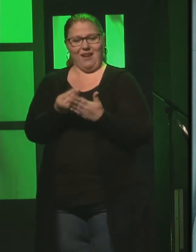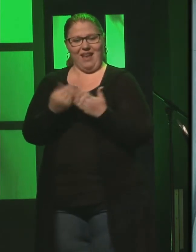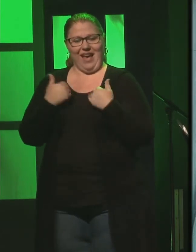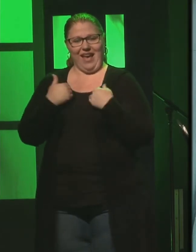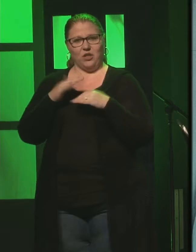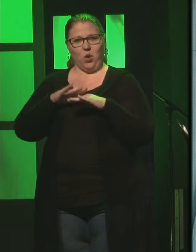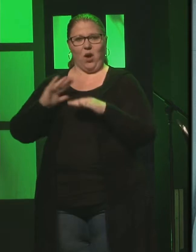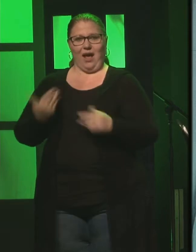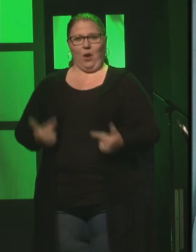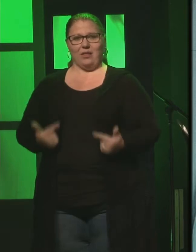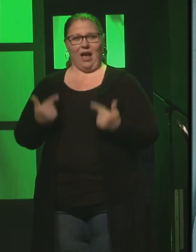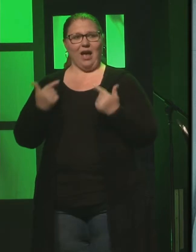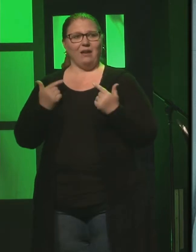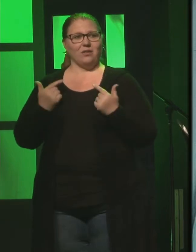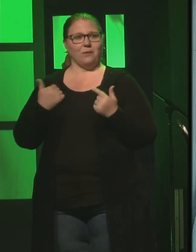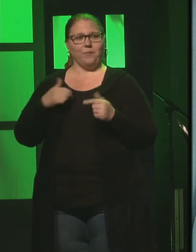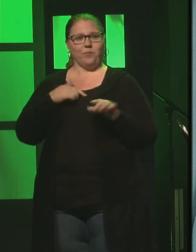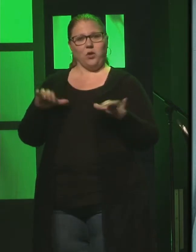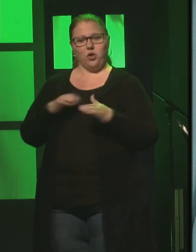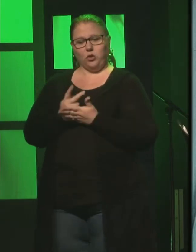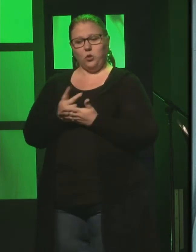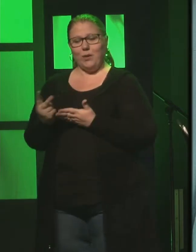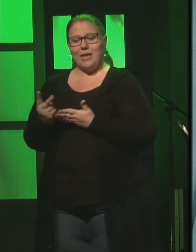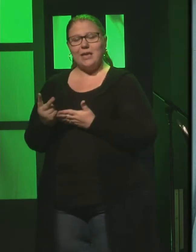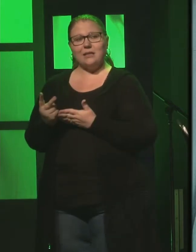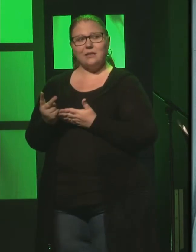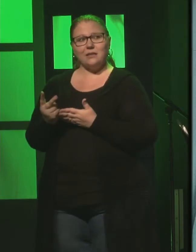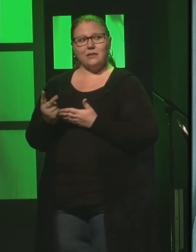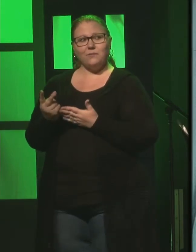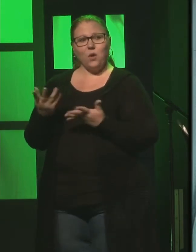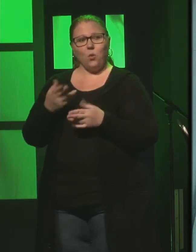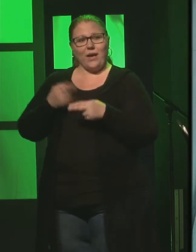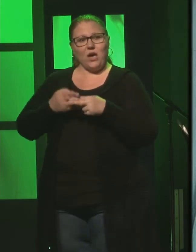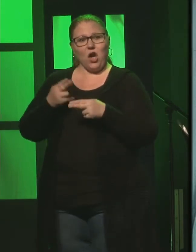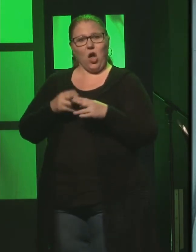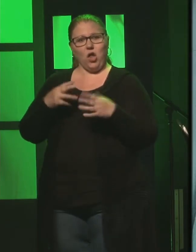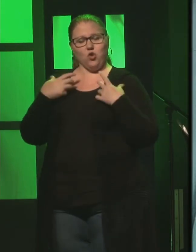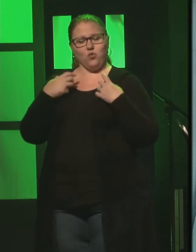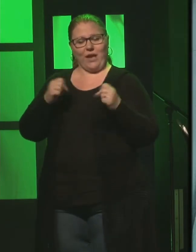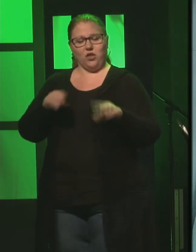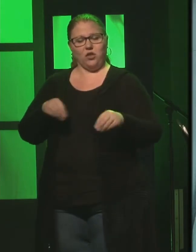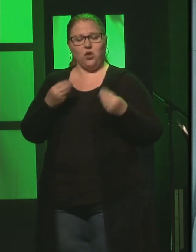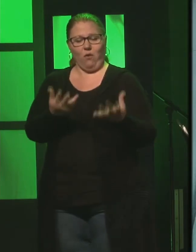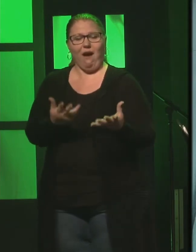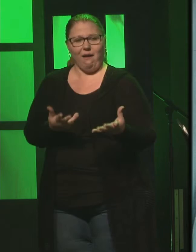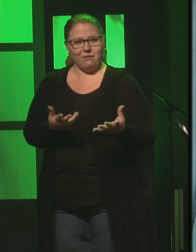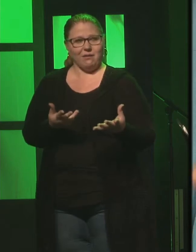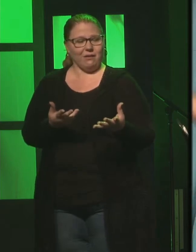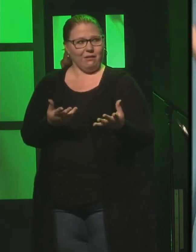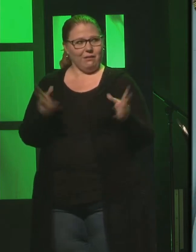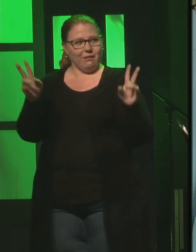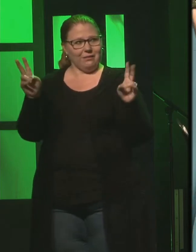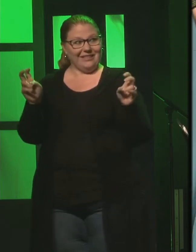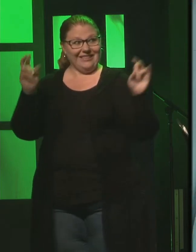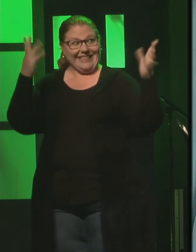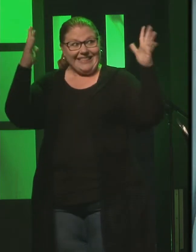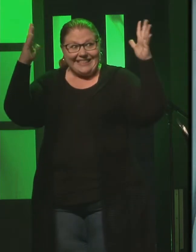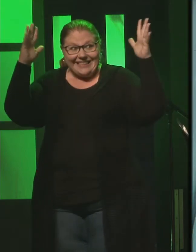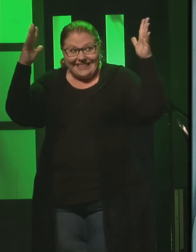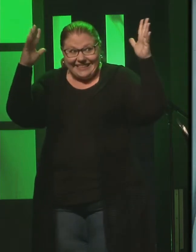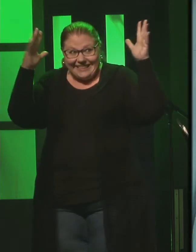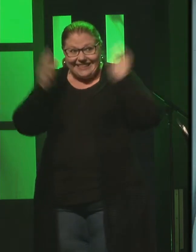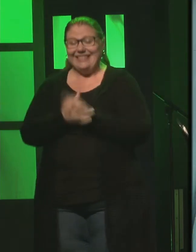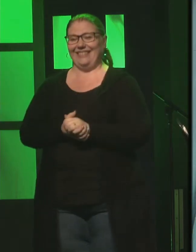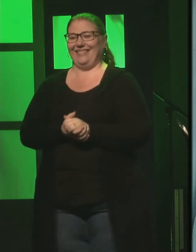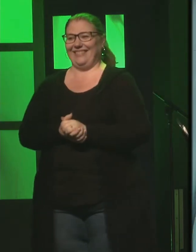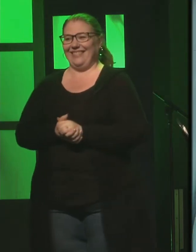our lives, right? So we're going to do 2 weeks on what we're calling courageous generosity. Can I just get a woo?